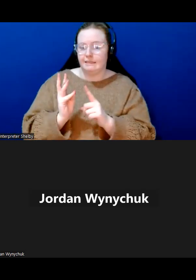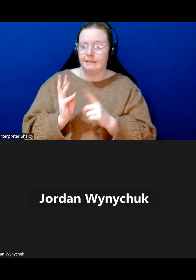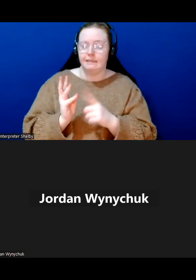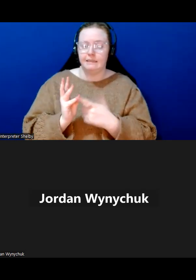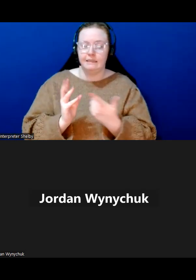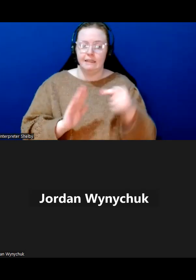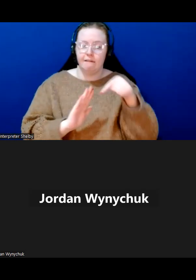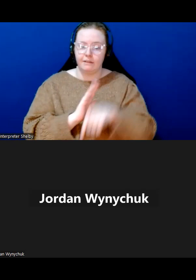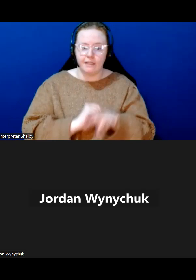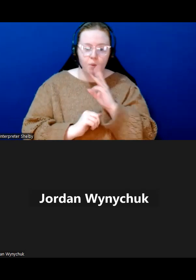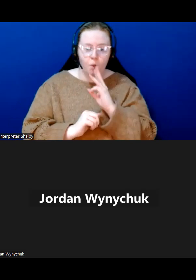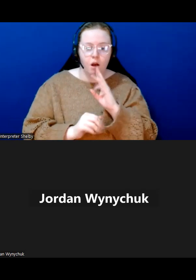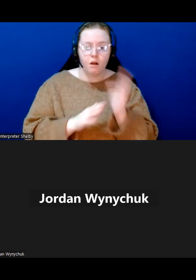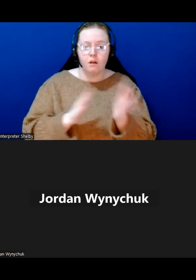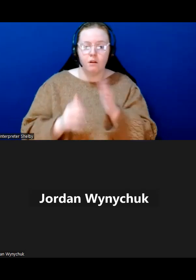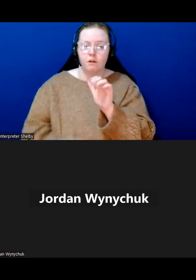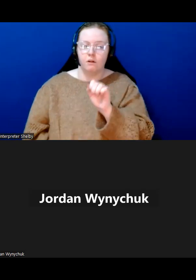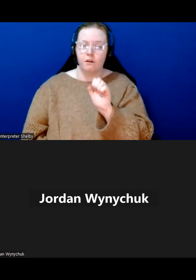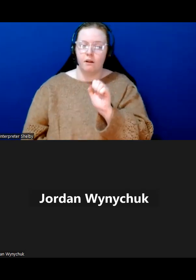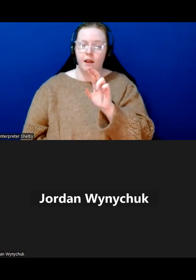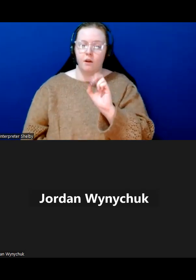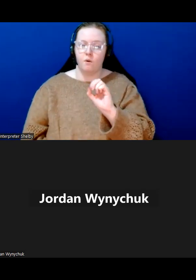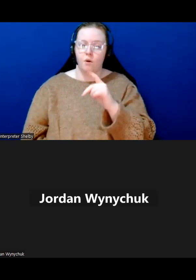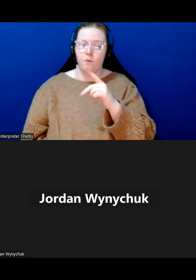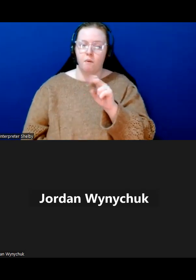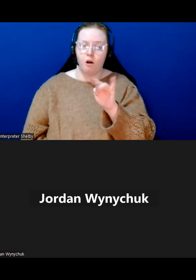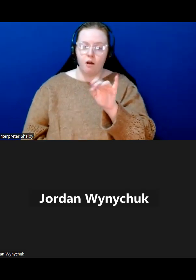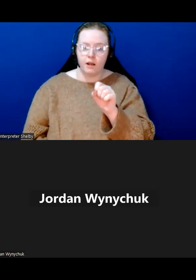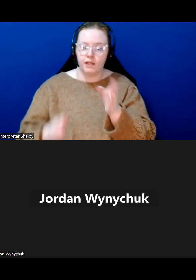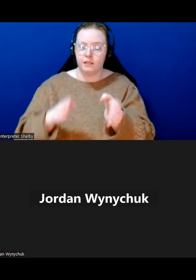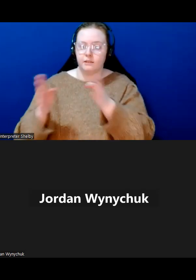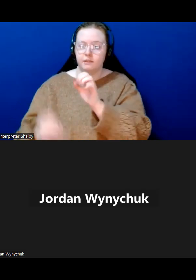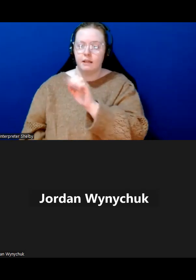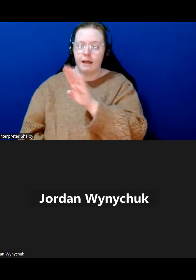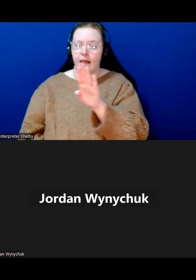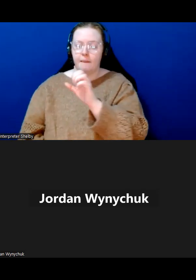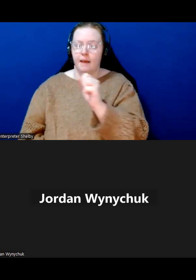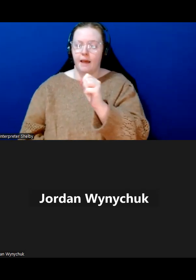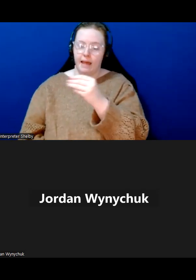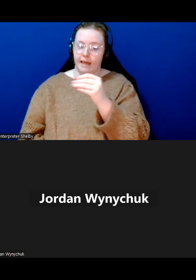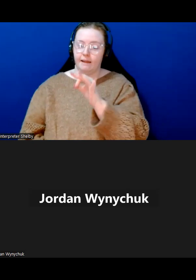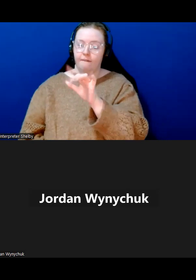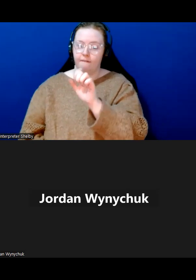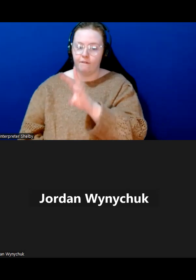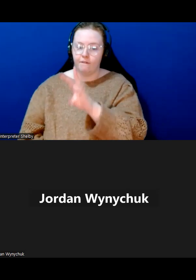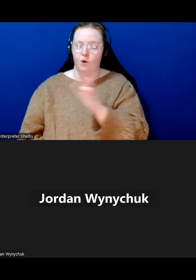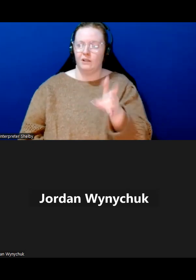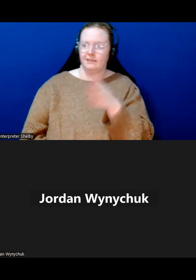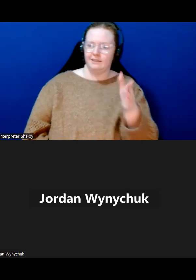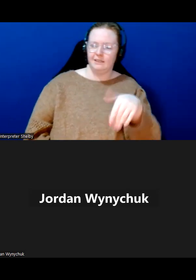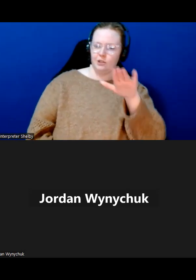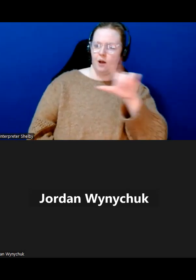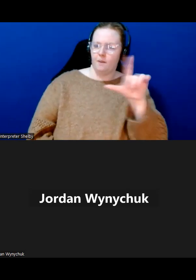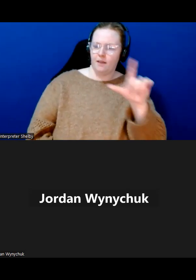to ebb and flows. Some of the most popular ones that you'll see are deep water culture. So that would be the one on the